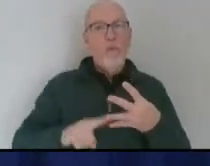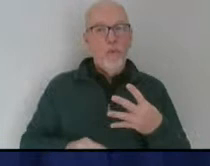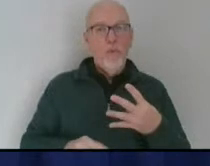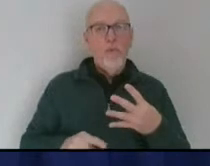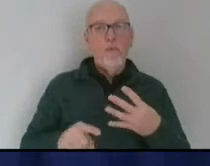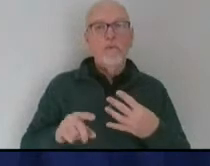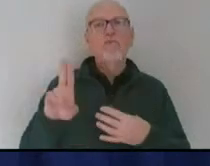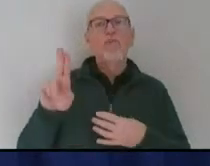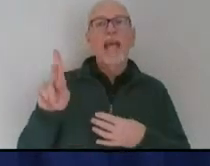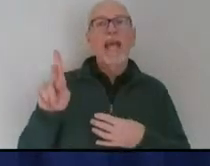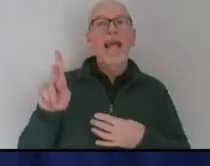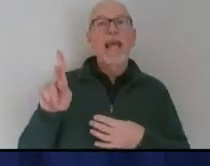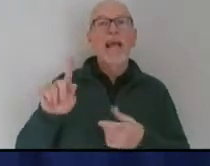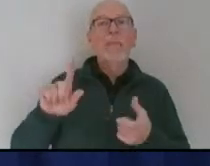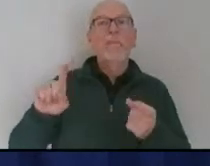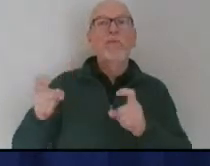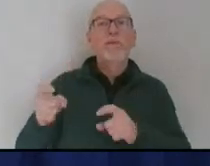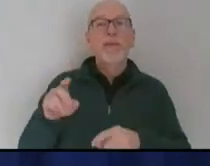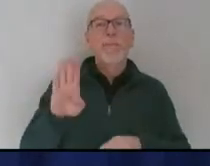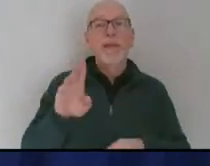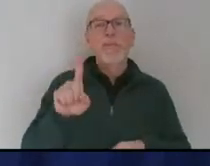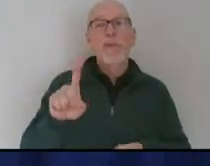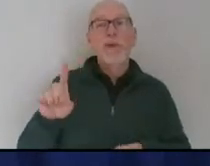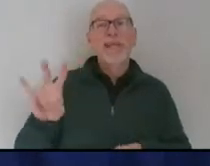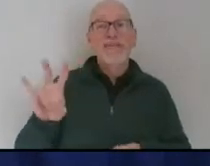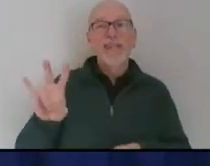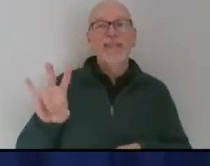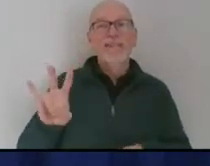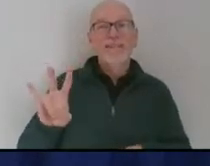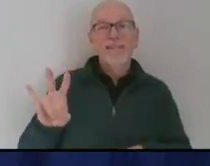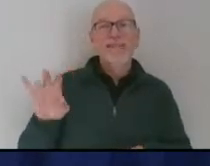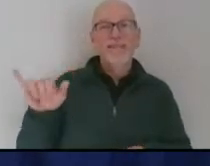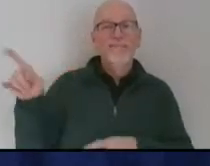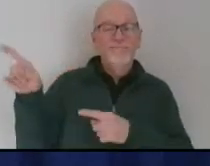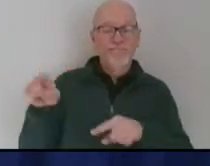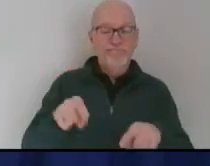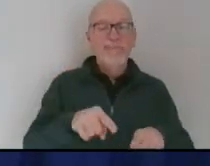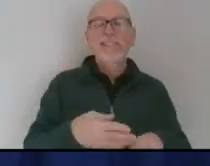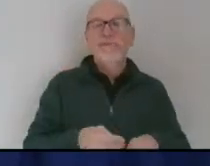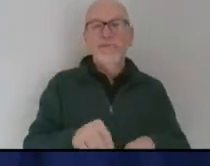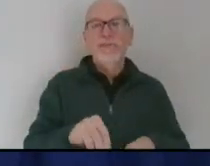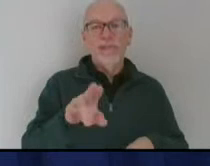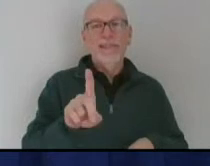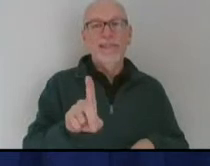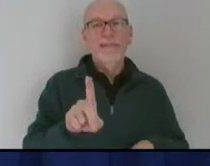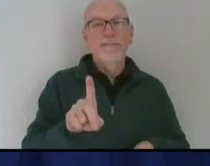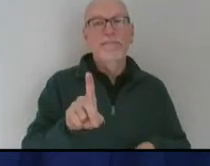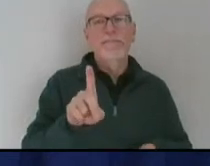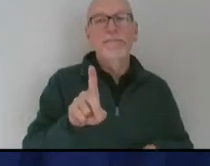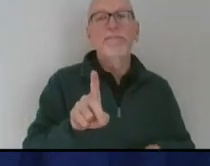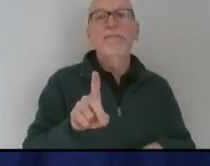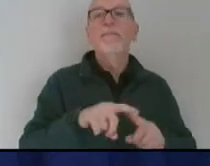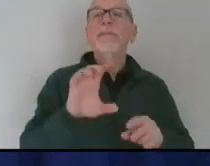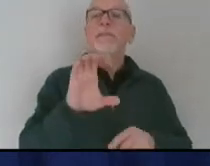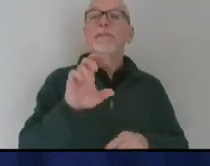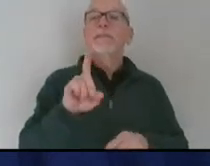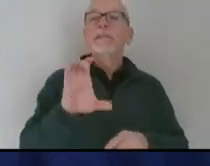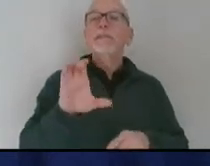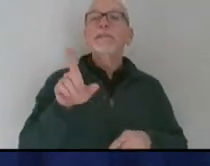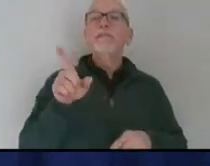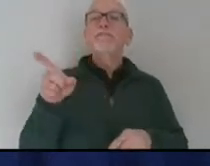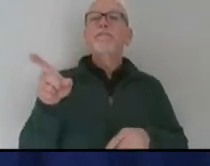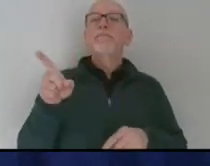UK mutation, the B117, as I mentioned here in the state. I will say that the CDC is routinely